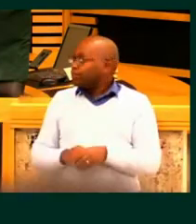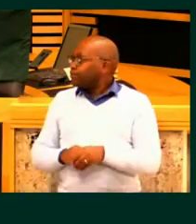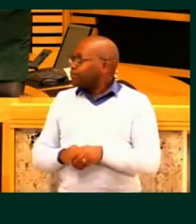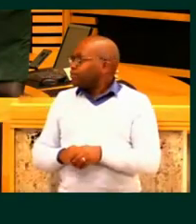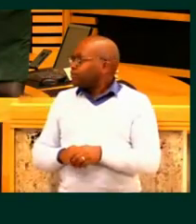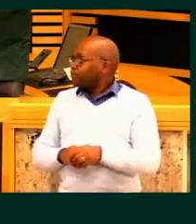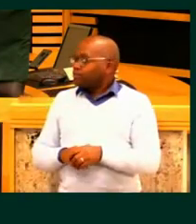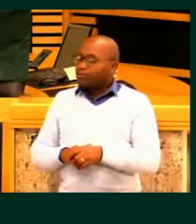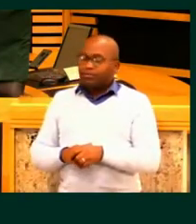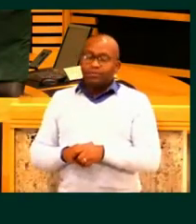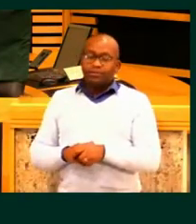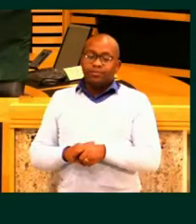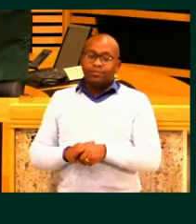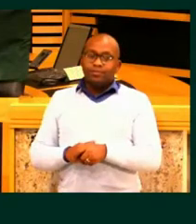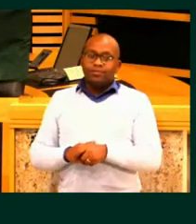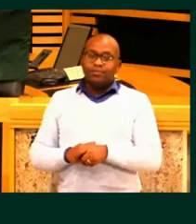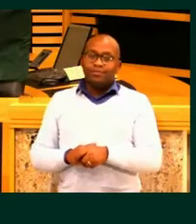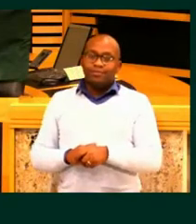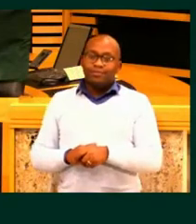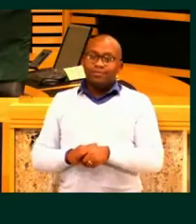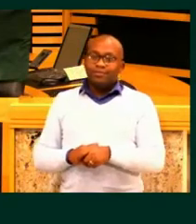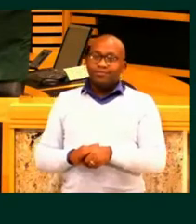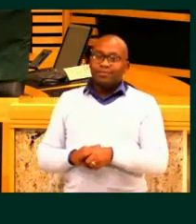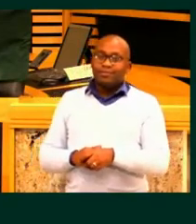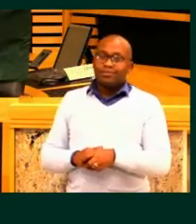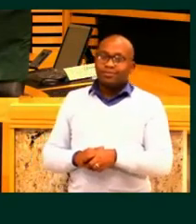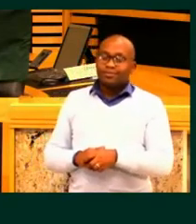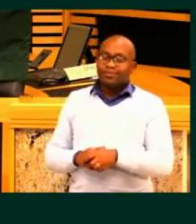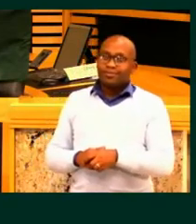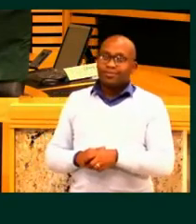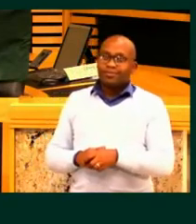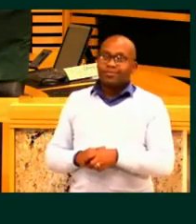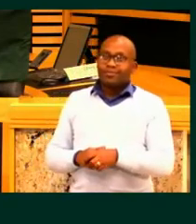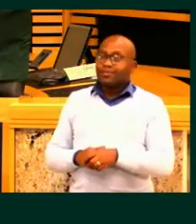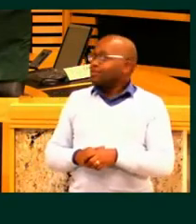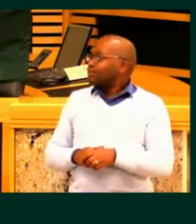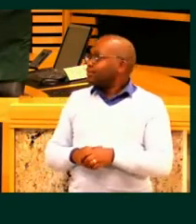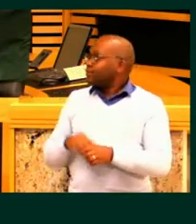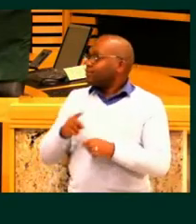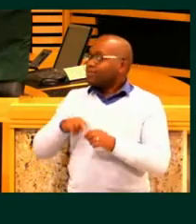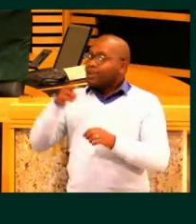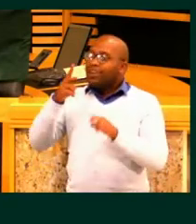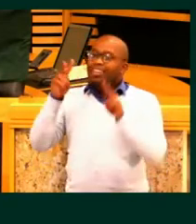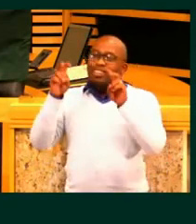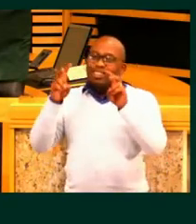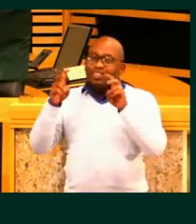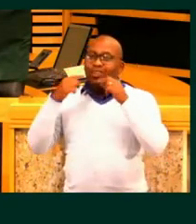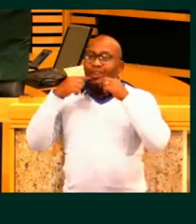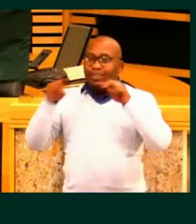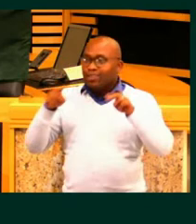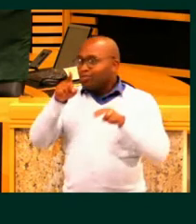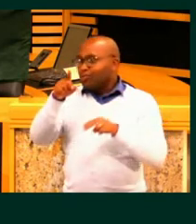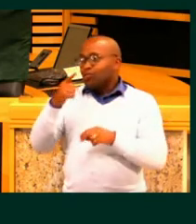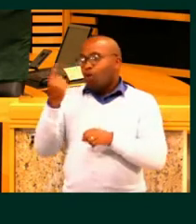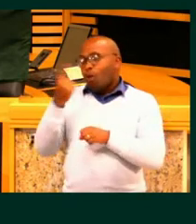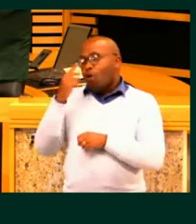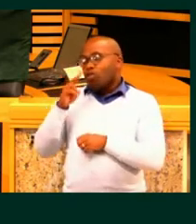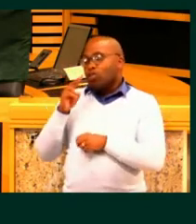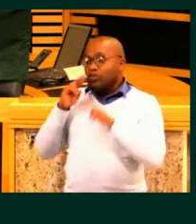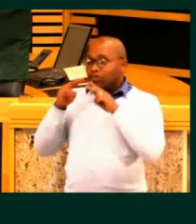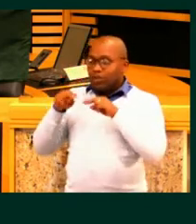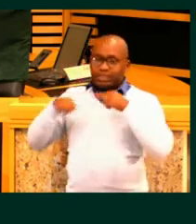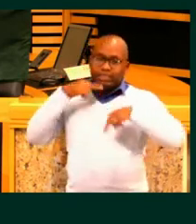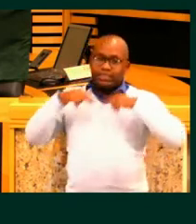you listen please there's a very important also another issue dinner